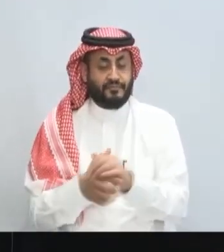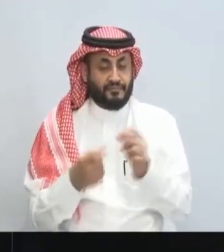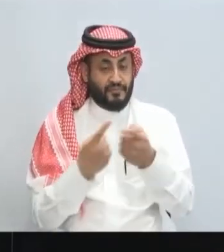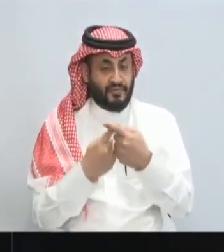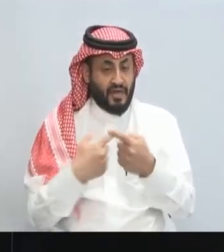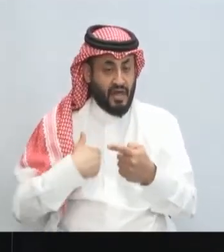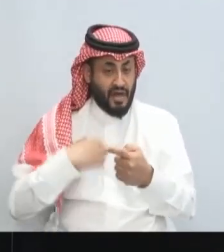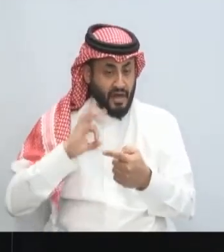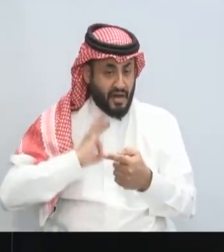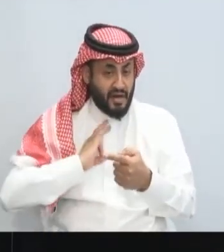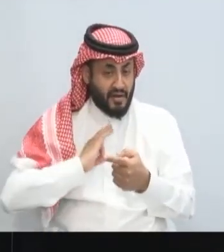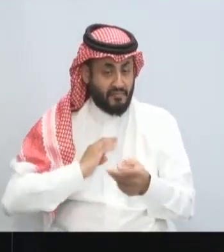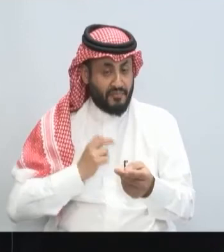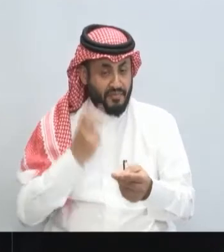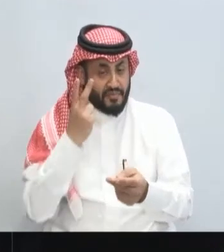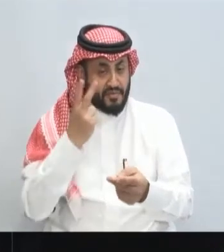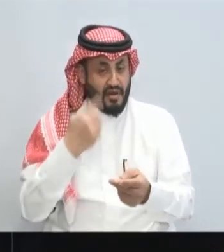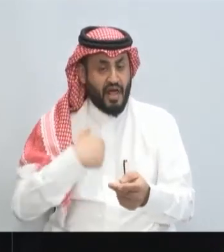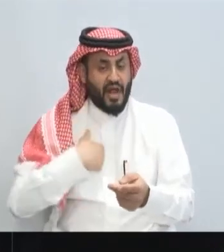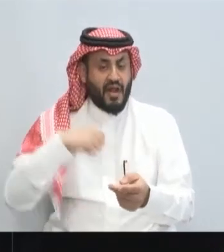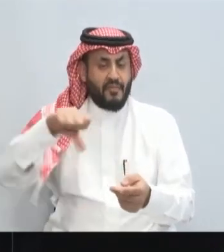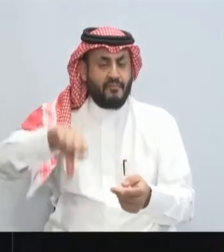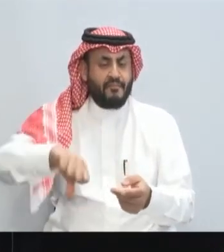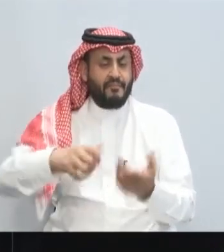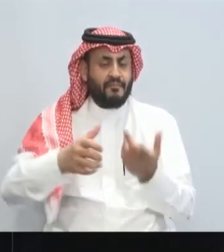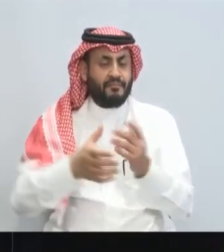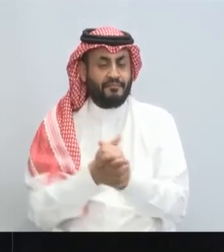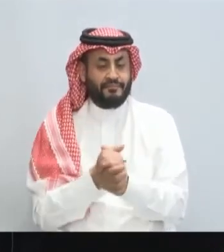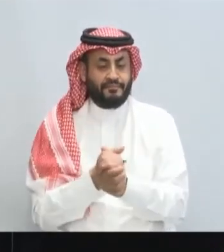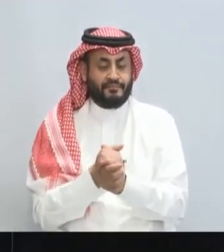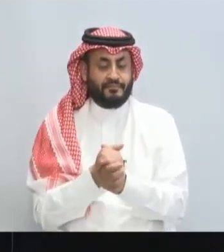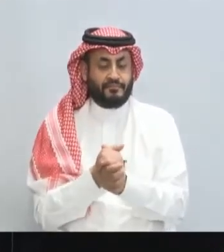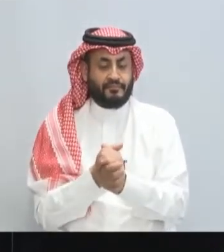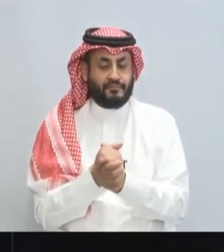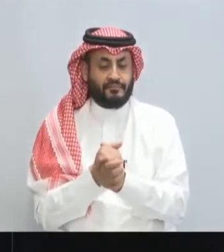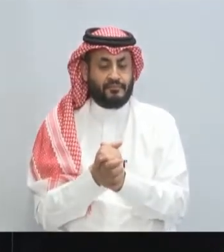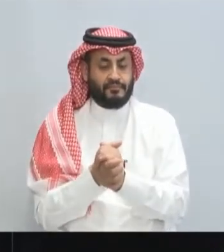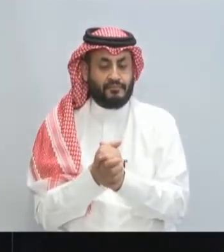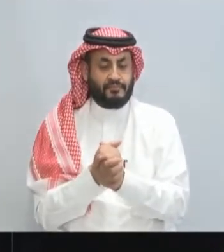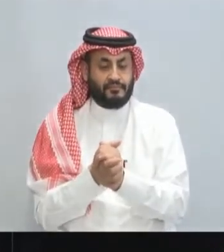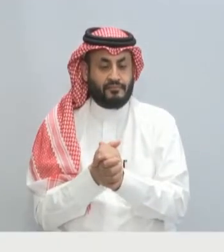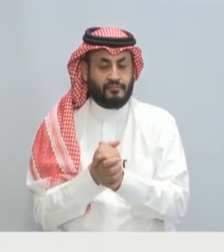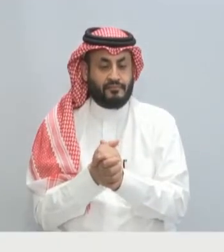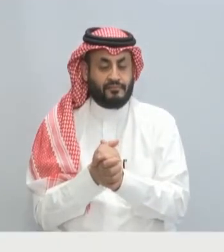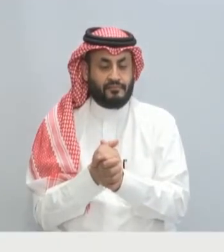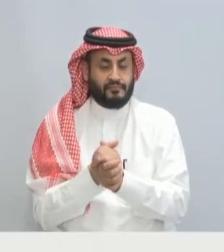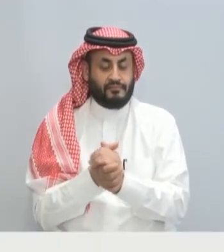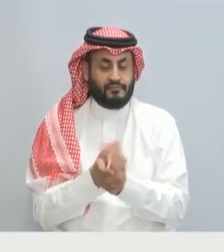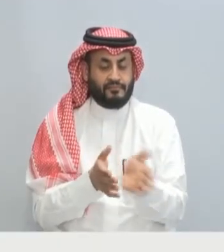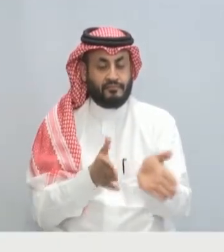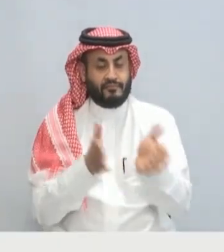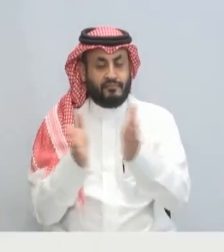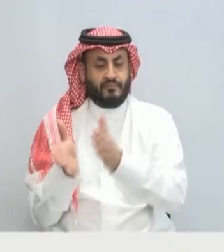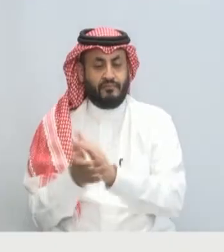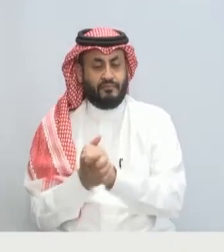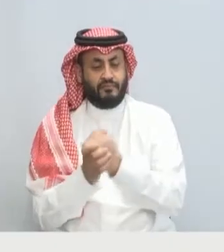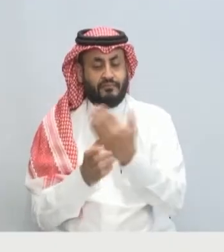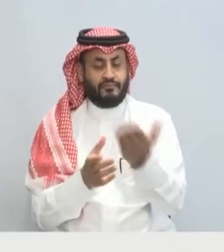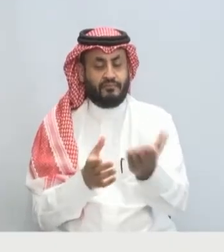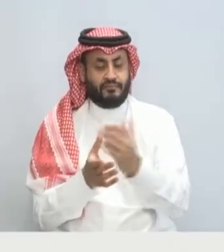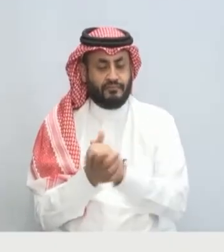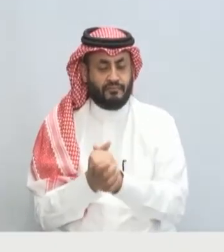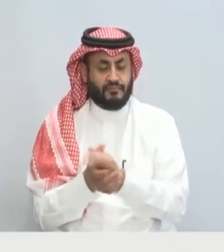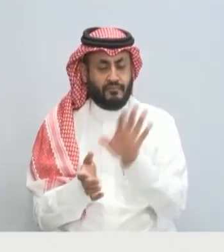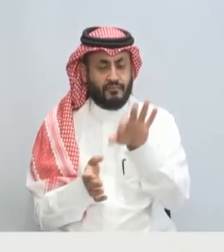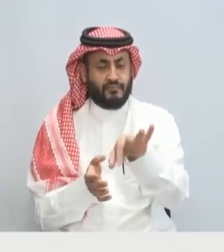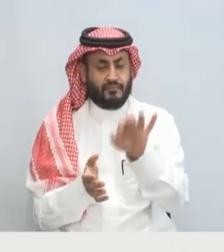like and I don't like. So here you can